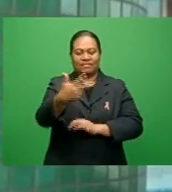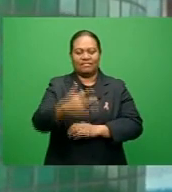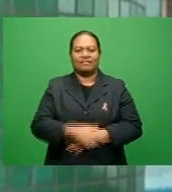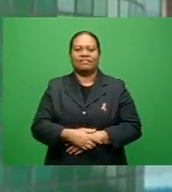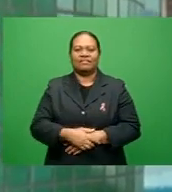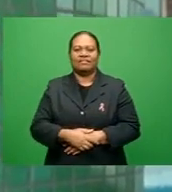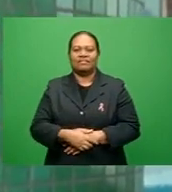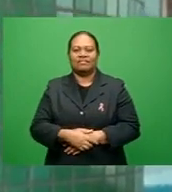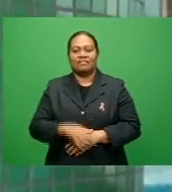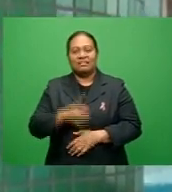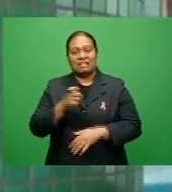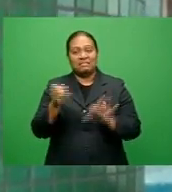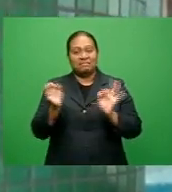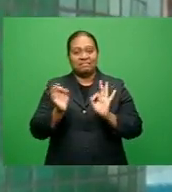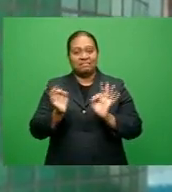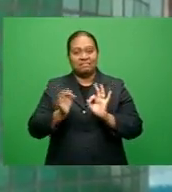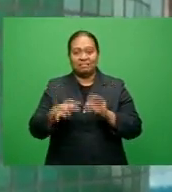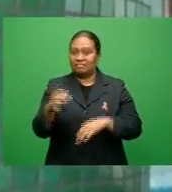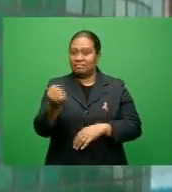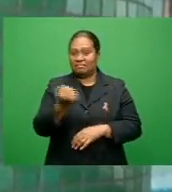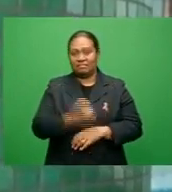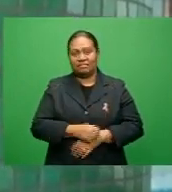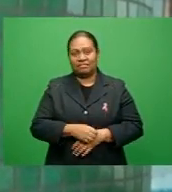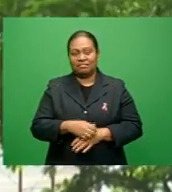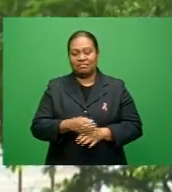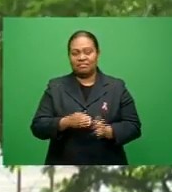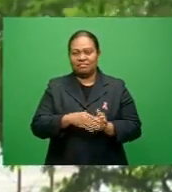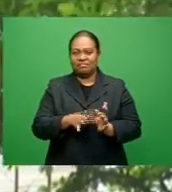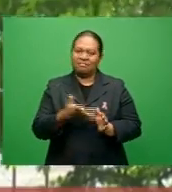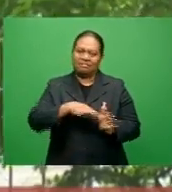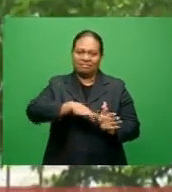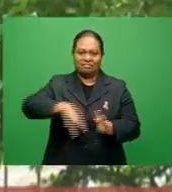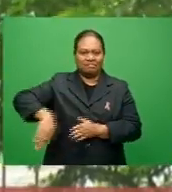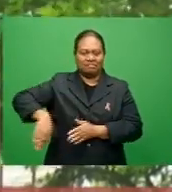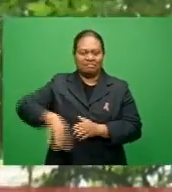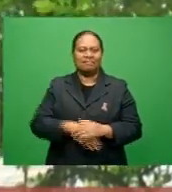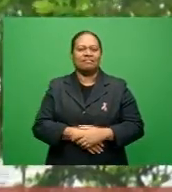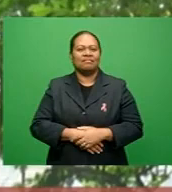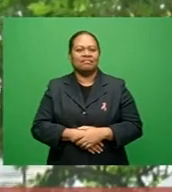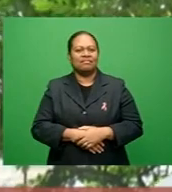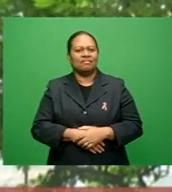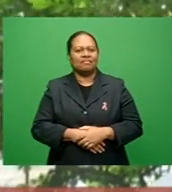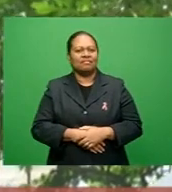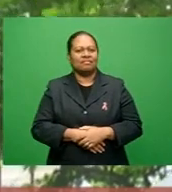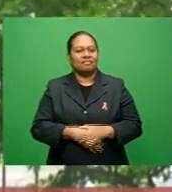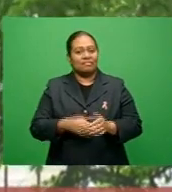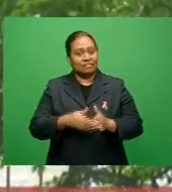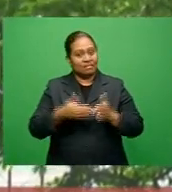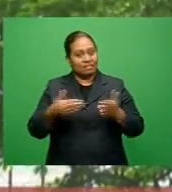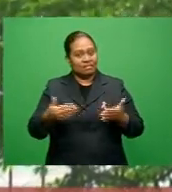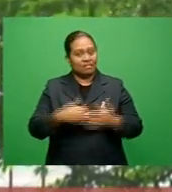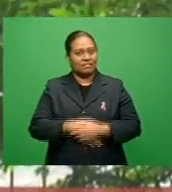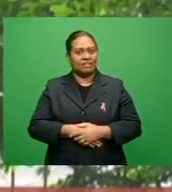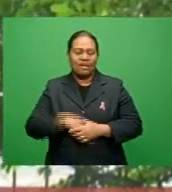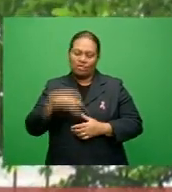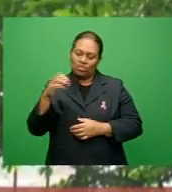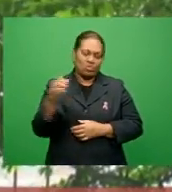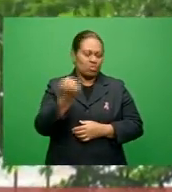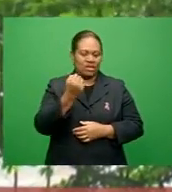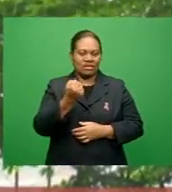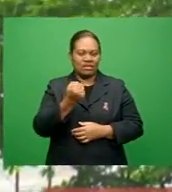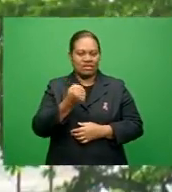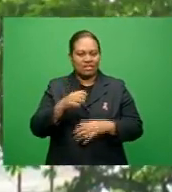So otherwise, the chances is they won't make it. I think so. So they have to win the 3